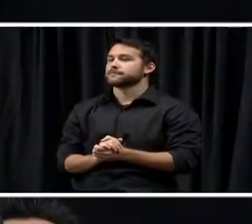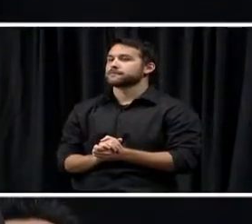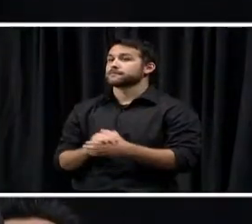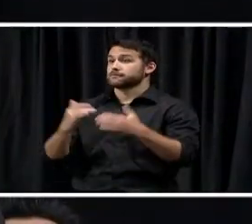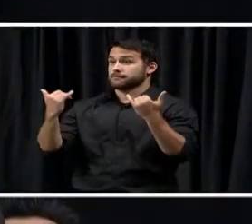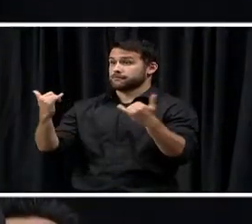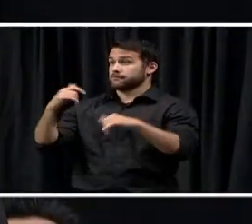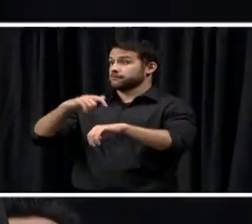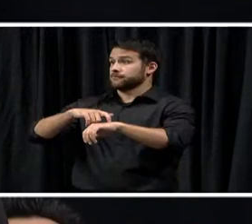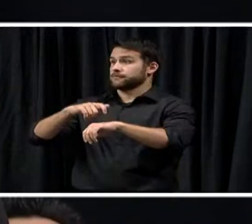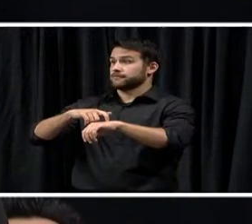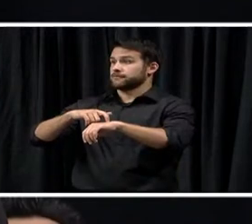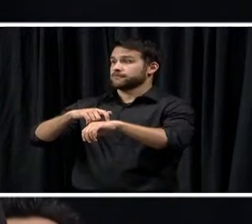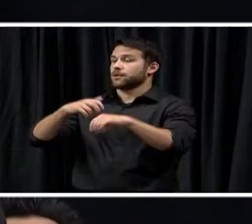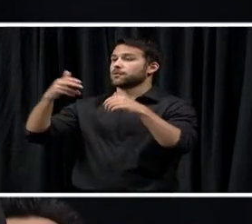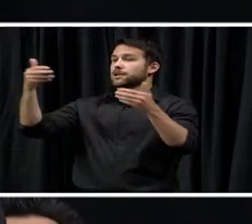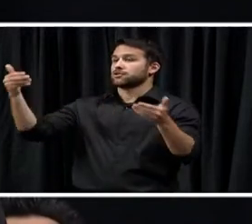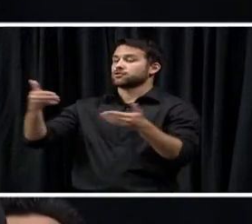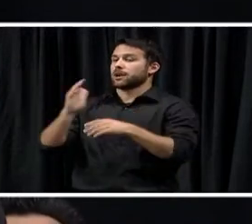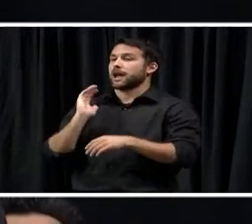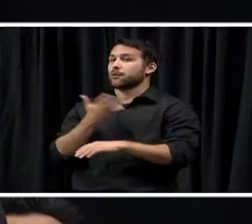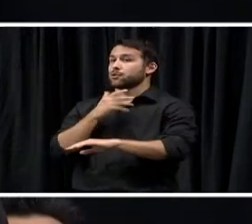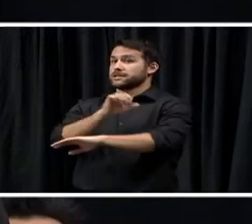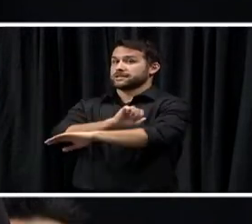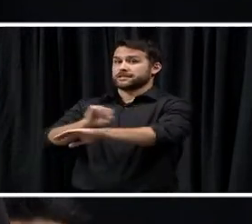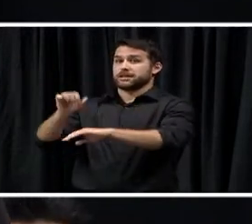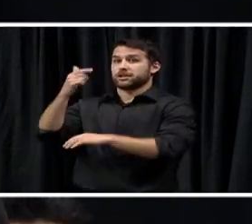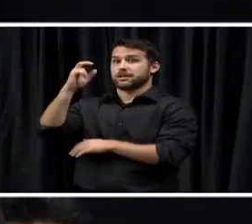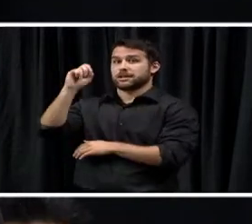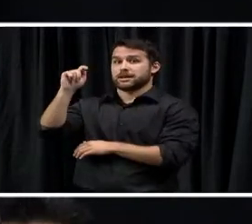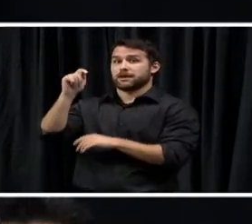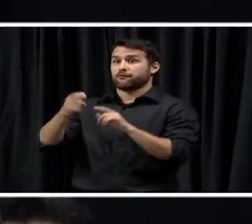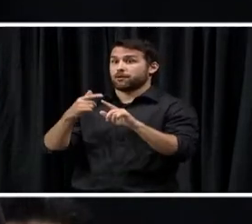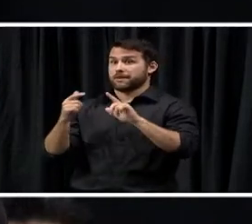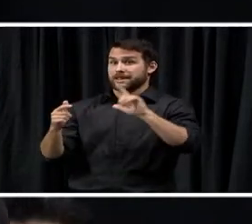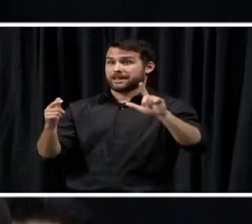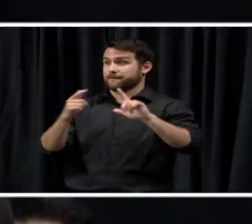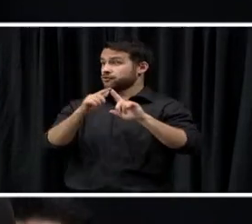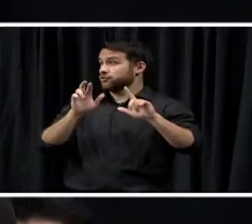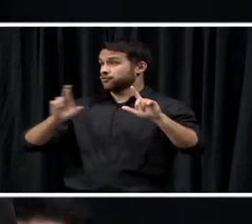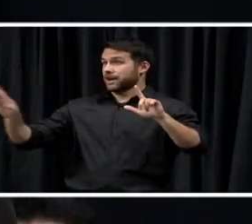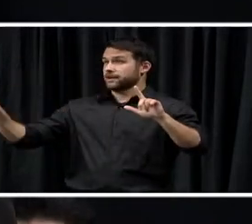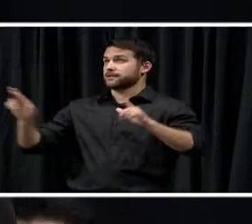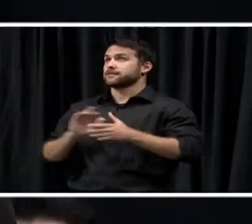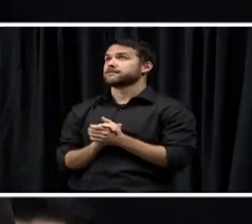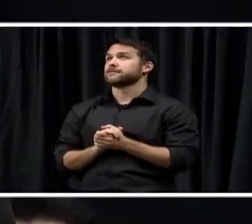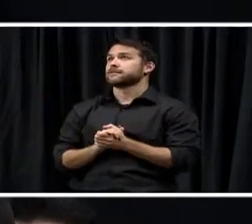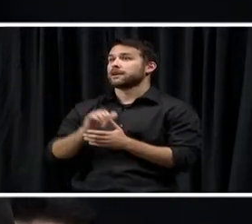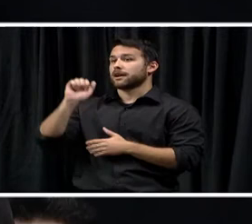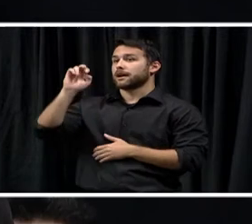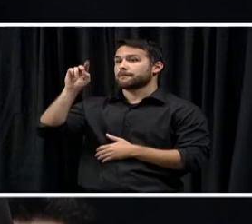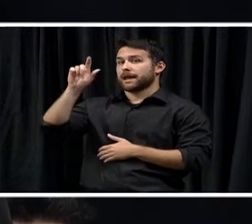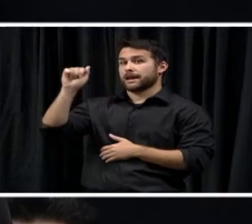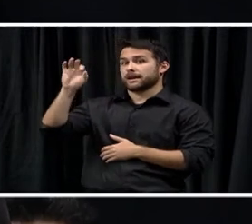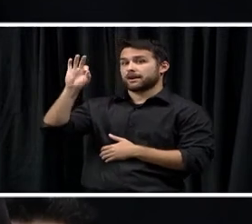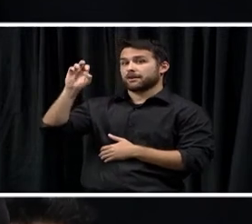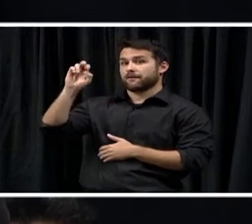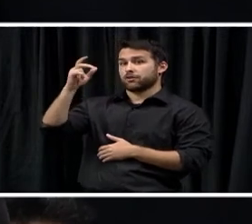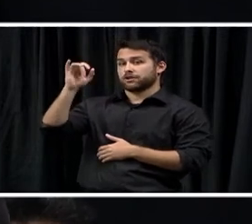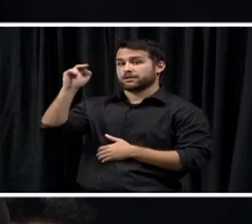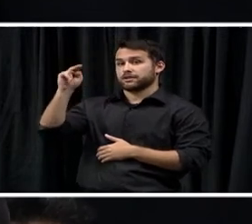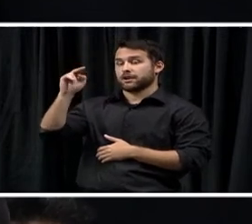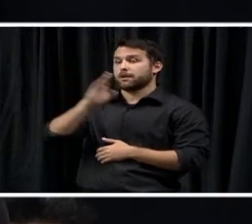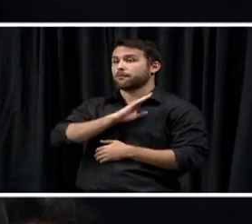At this time, I would like to introduce our stage guest from left to right, Ms. Amanda Ferguson, Board